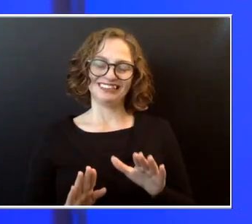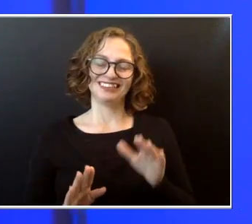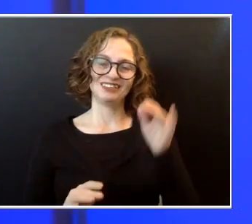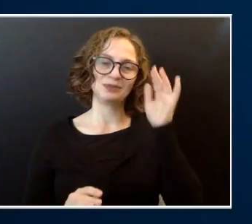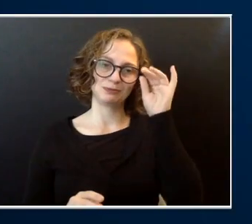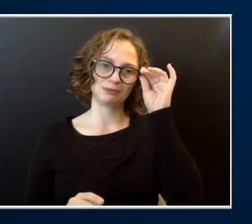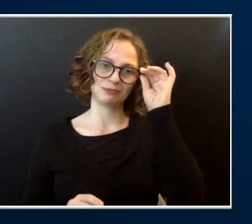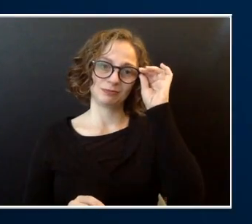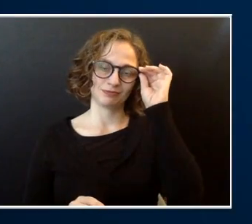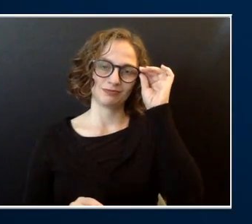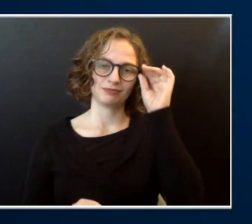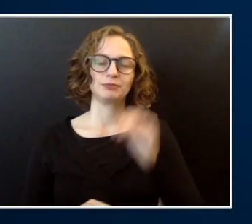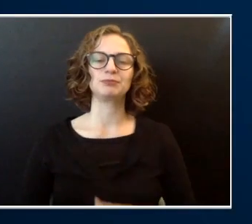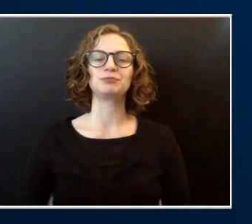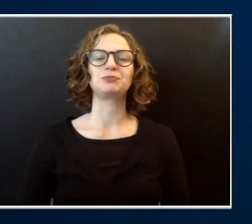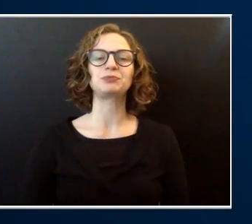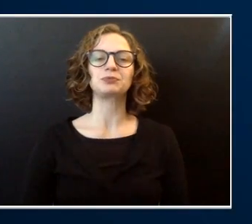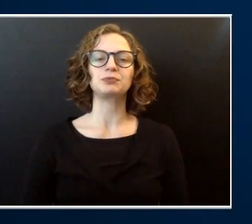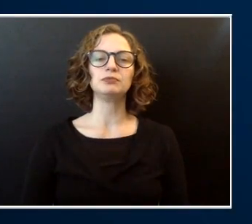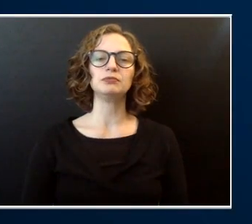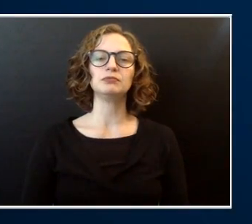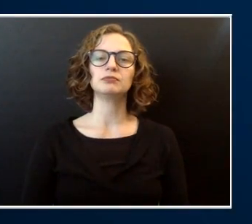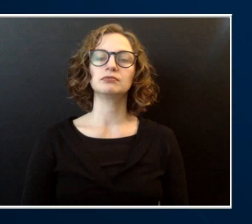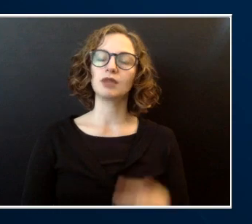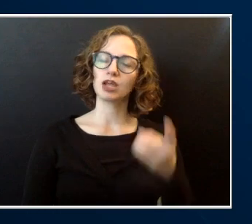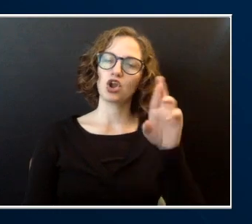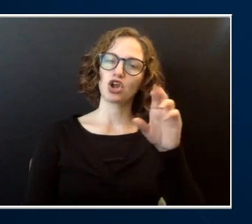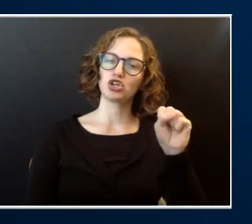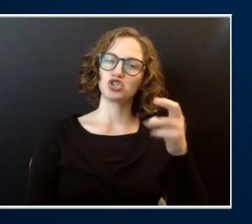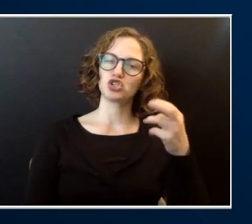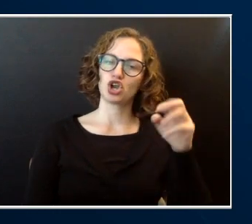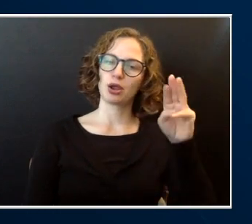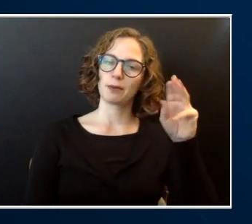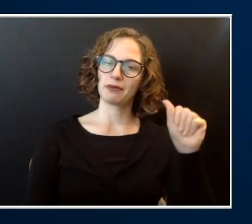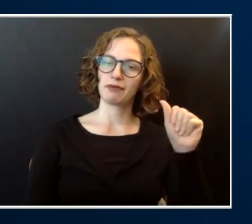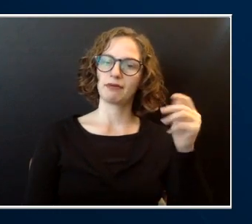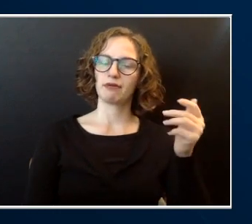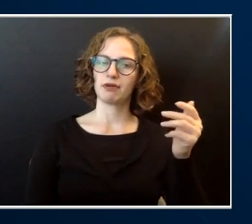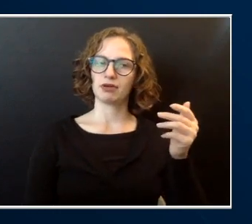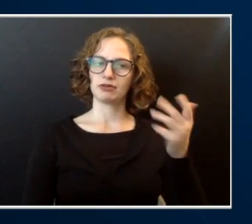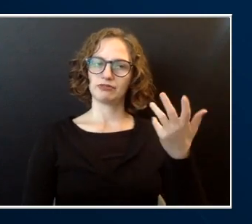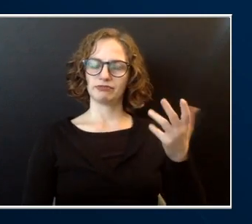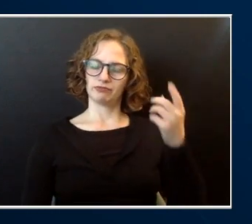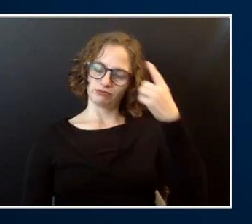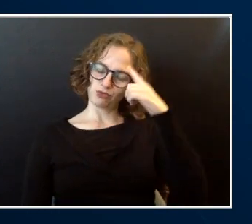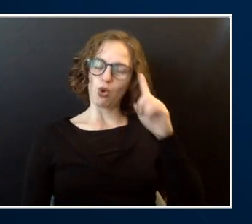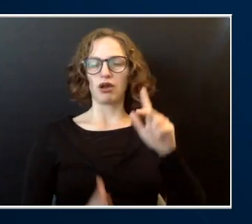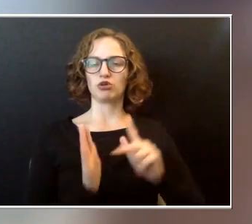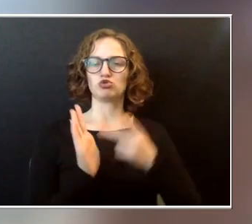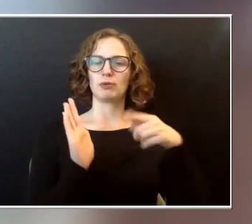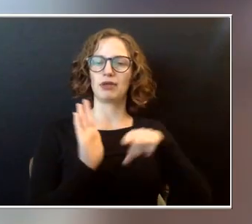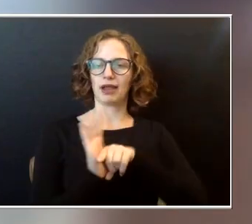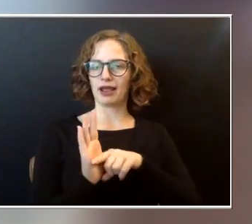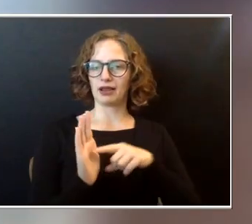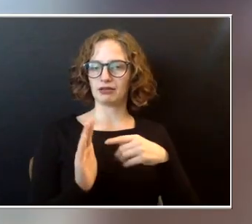And Dr. Sharma, for a patient like Dr. Byer, what is the normal prognosis look like now? So